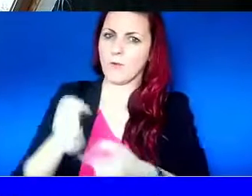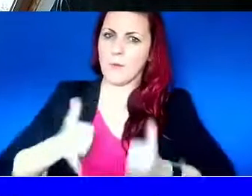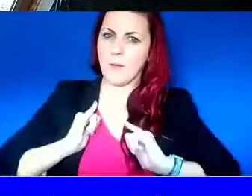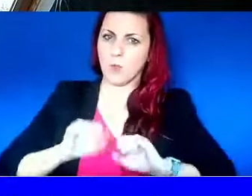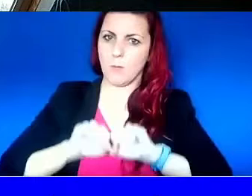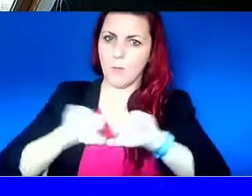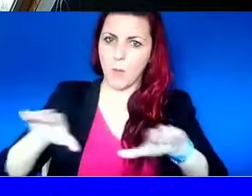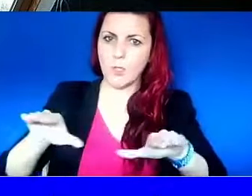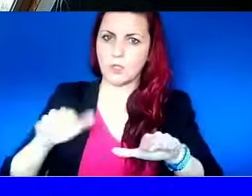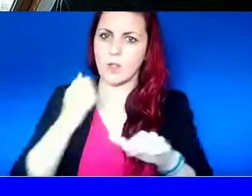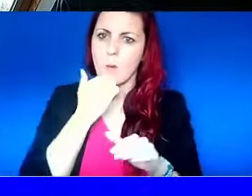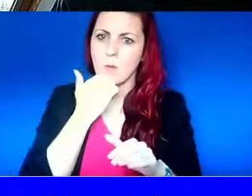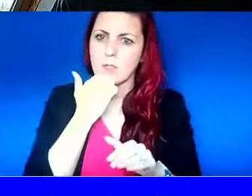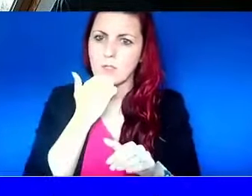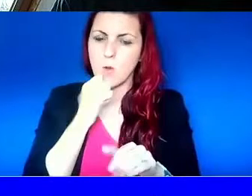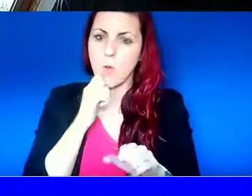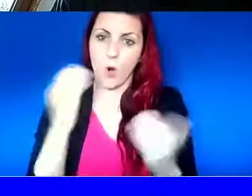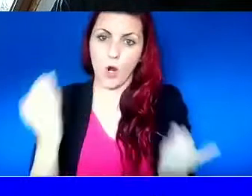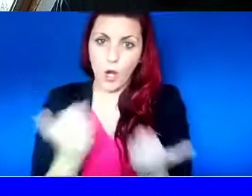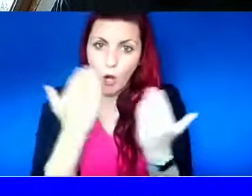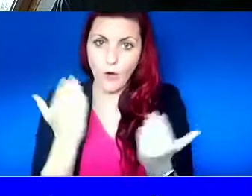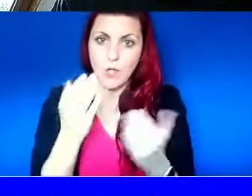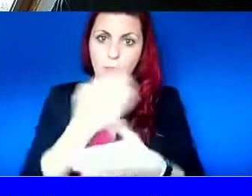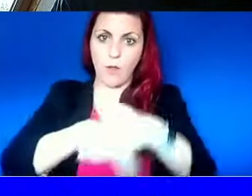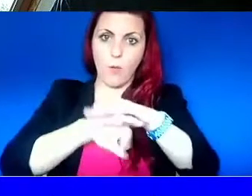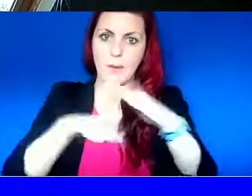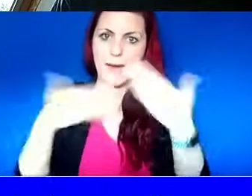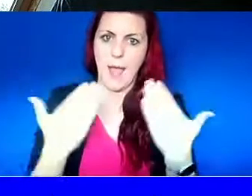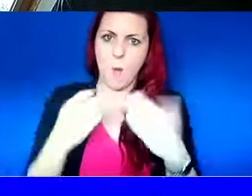So we're urging the government to do a more concrete